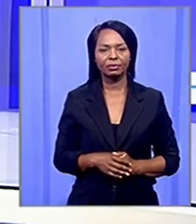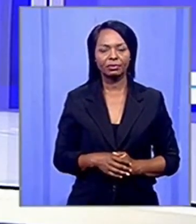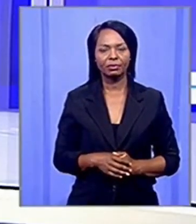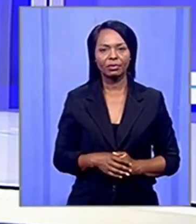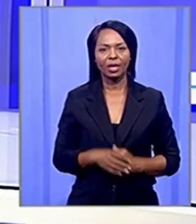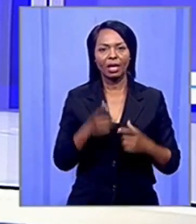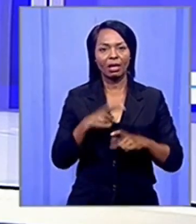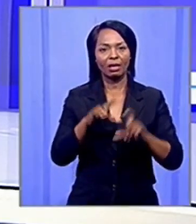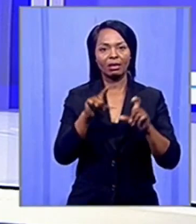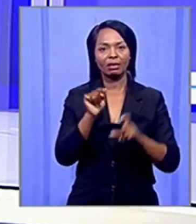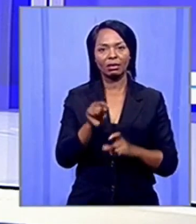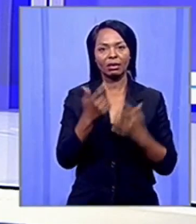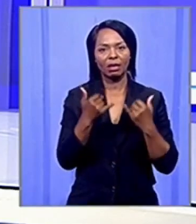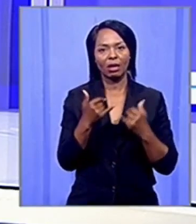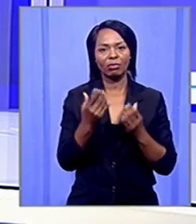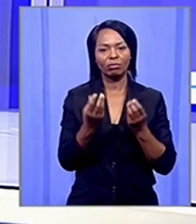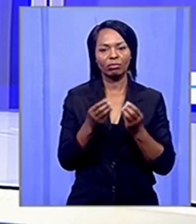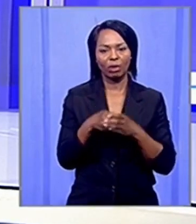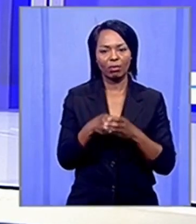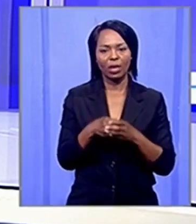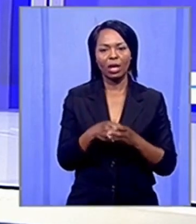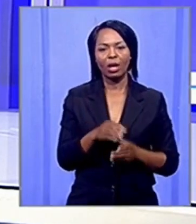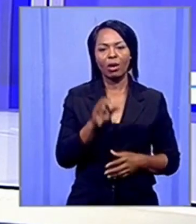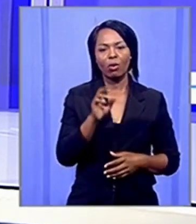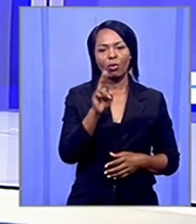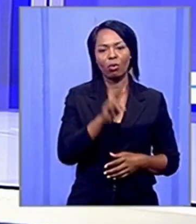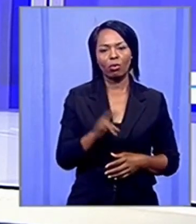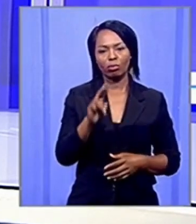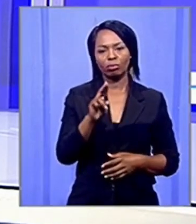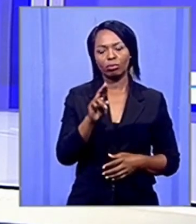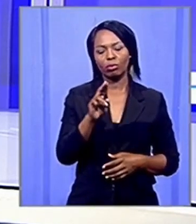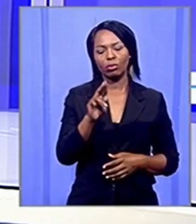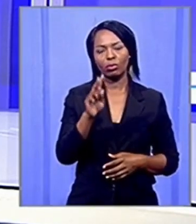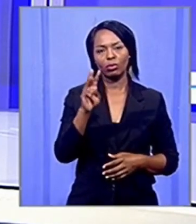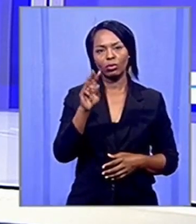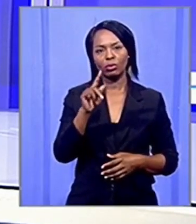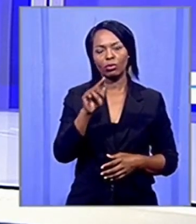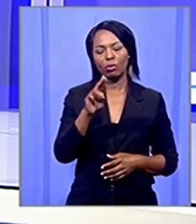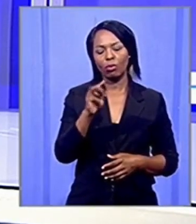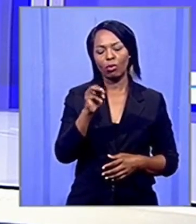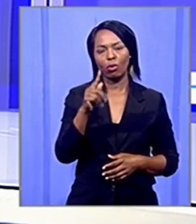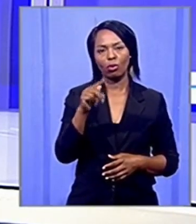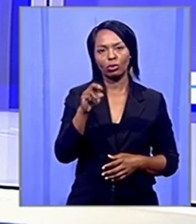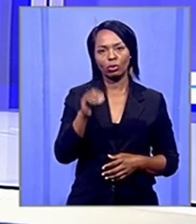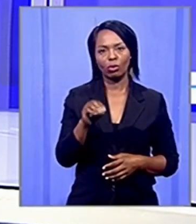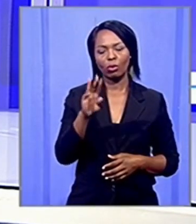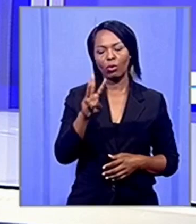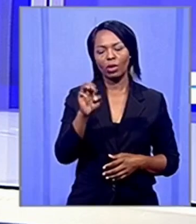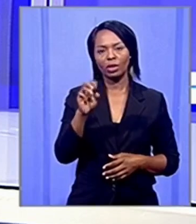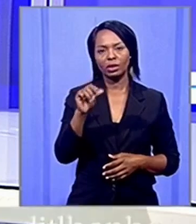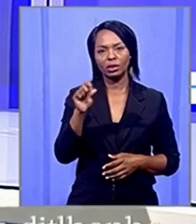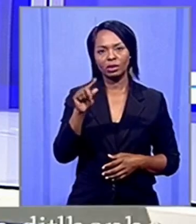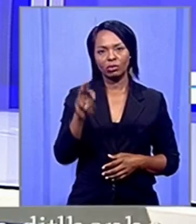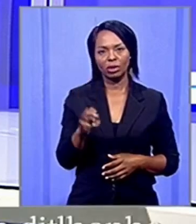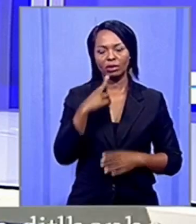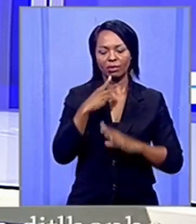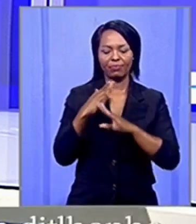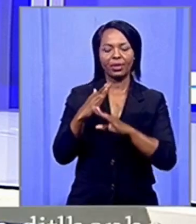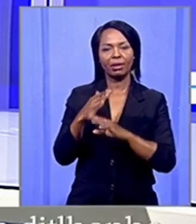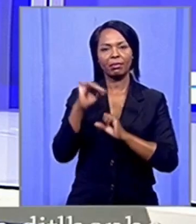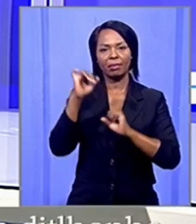Ligi ya bašwa ya Umkhonto wesizwe e tshosetsa go kgoreletsa ditlhopho tse di tlang fa e ka ntshiwa mo ballot paper-eng. Moeteledipele